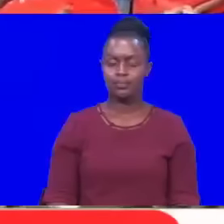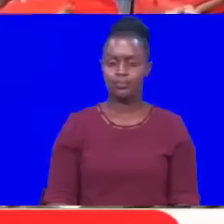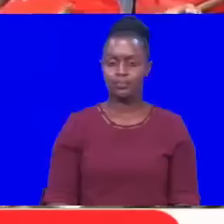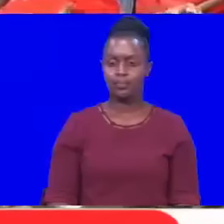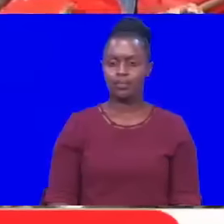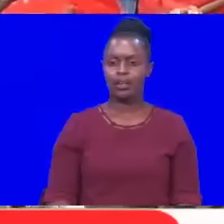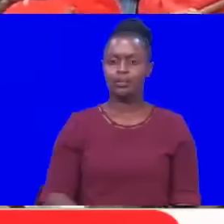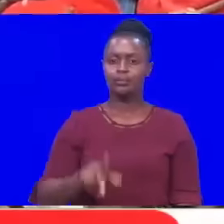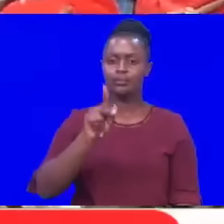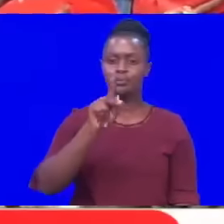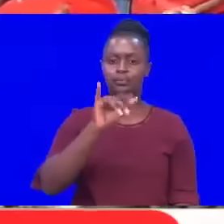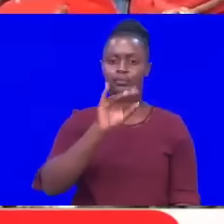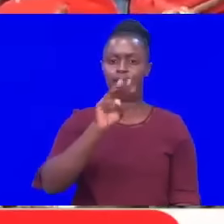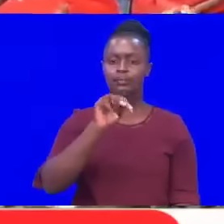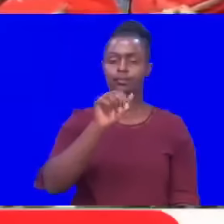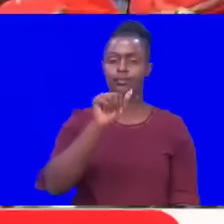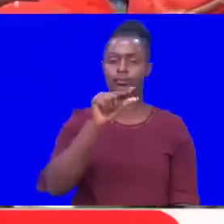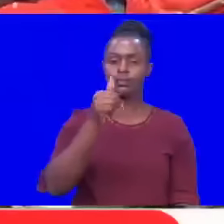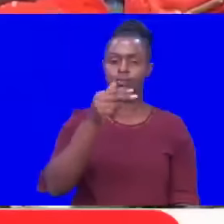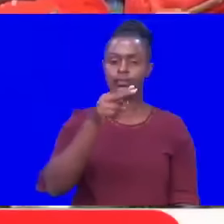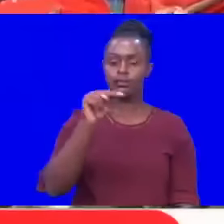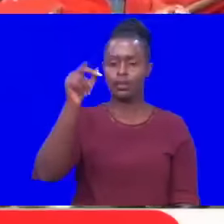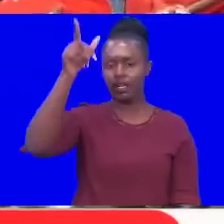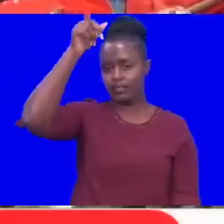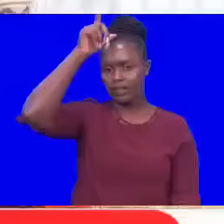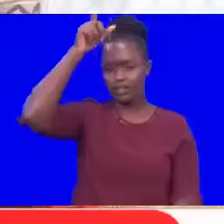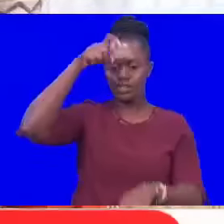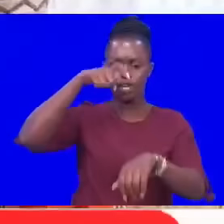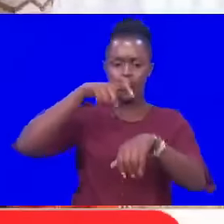In Kimangaru village, Manyata constituency in Embu,